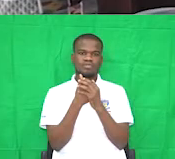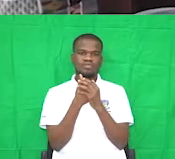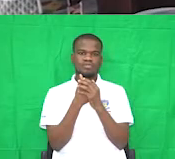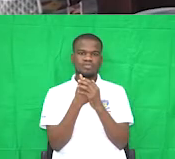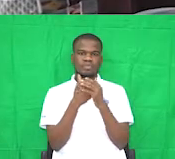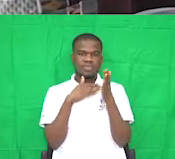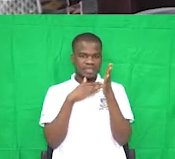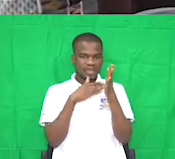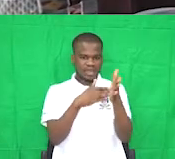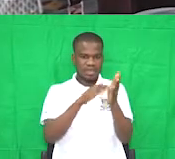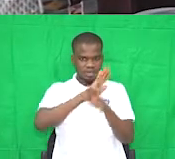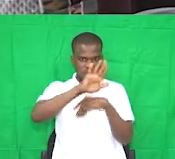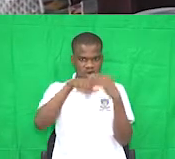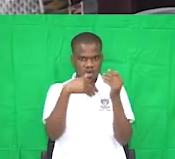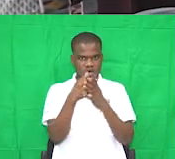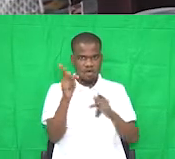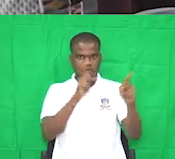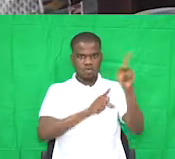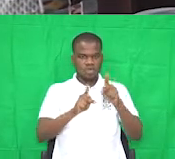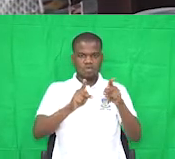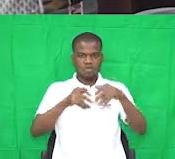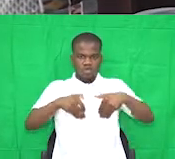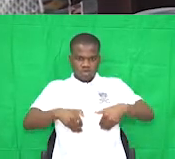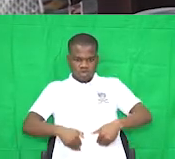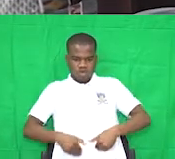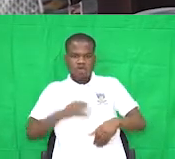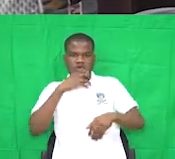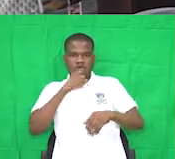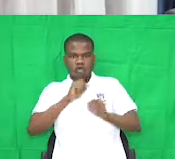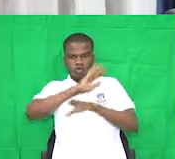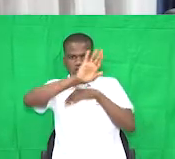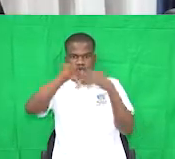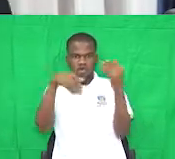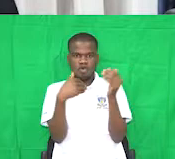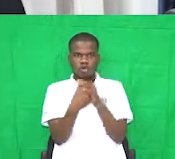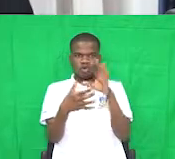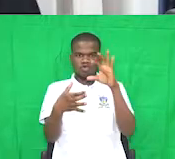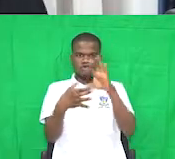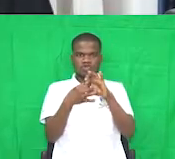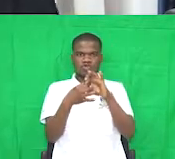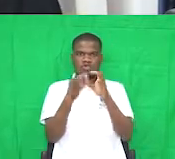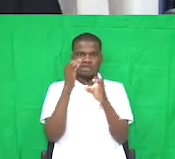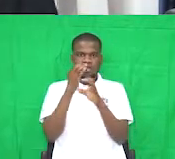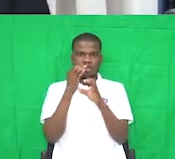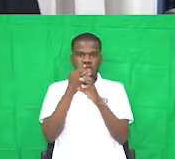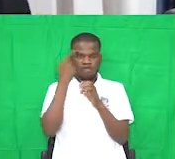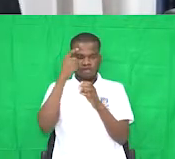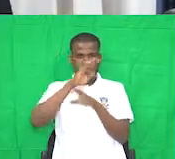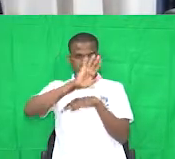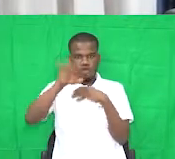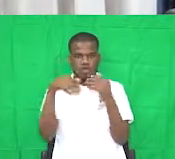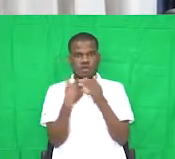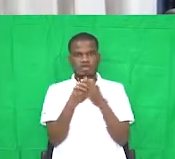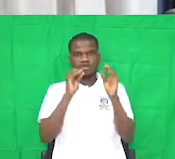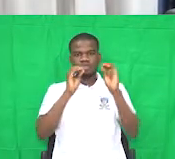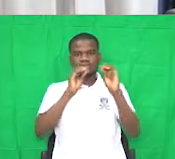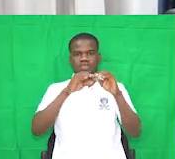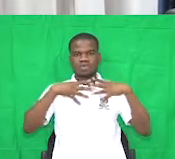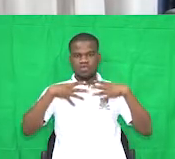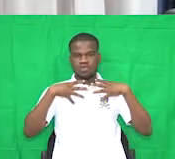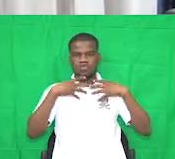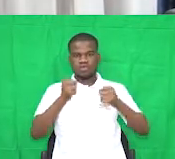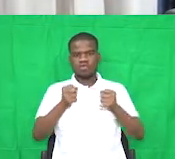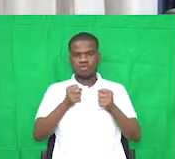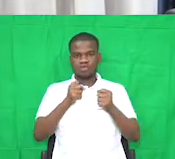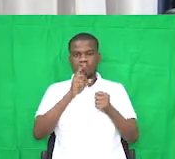Christian teaching of children and of the young in home, school, and church, and to strengthen the members in their Christian faith in